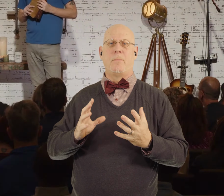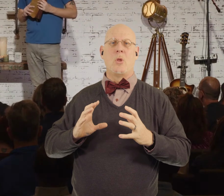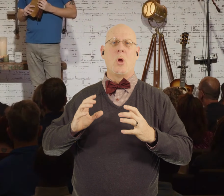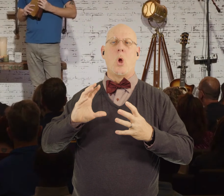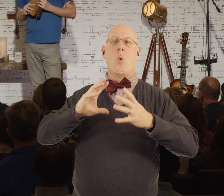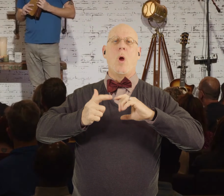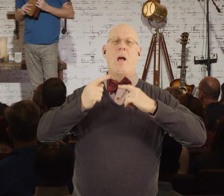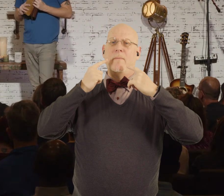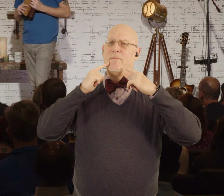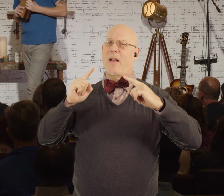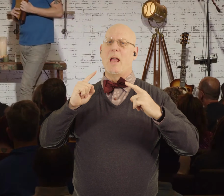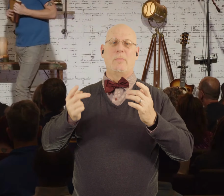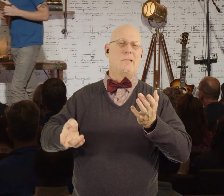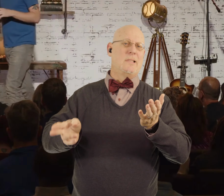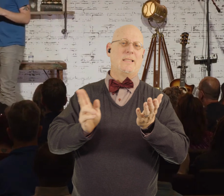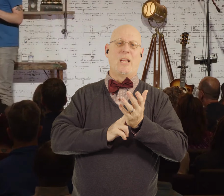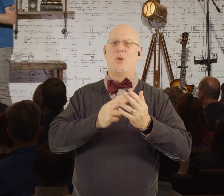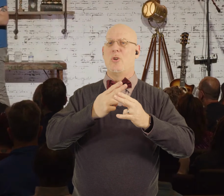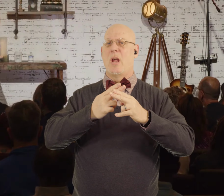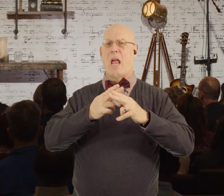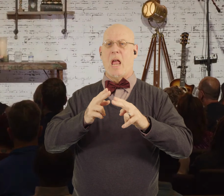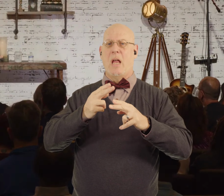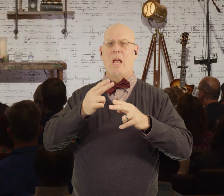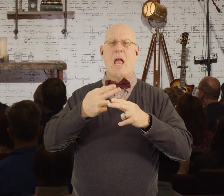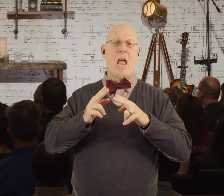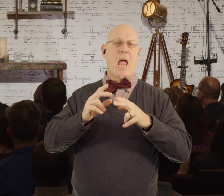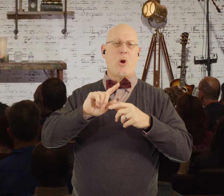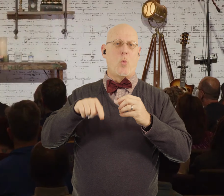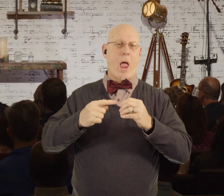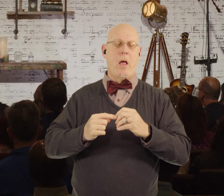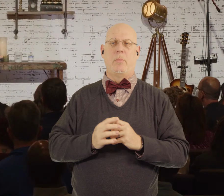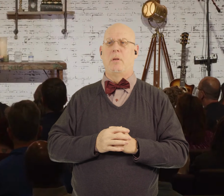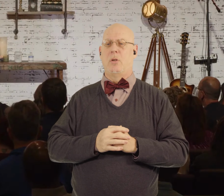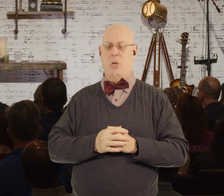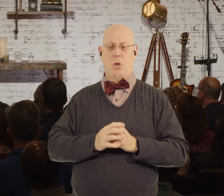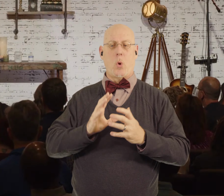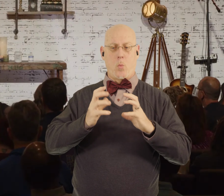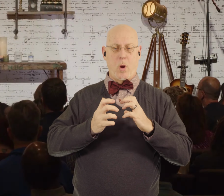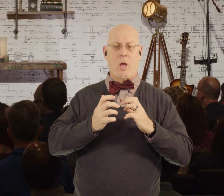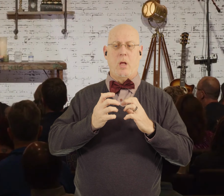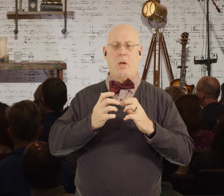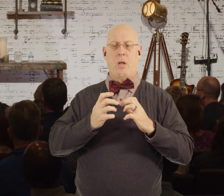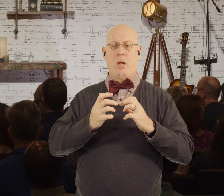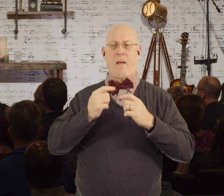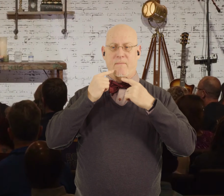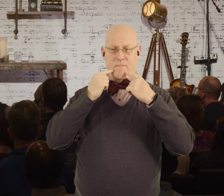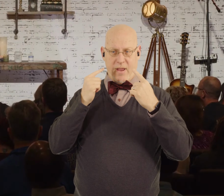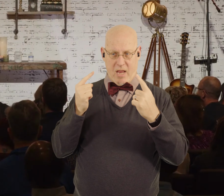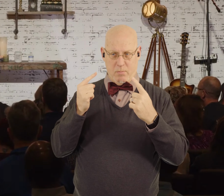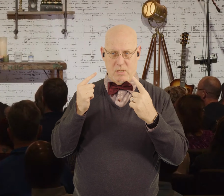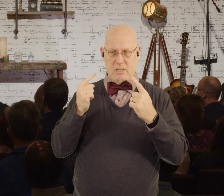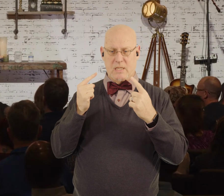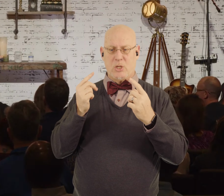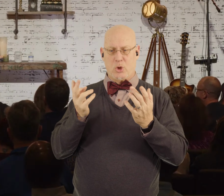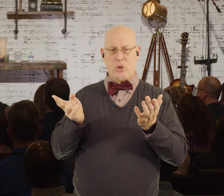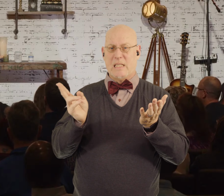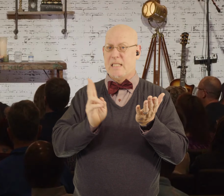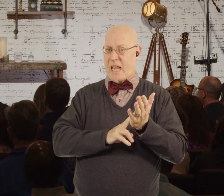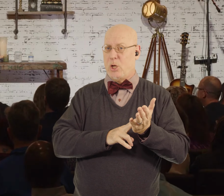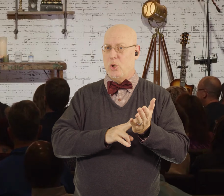was a world-famous signature egg wrap. I mean, that's what it said. It said world-famous